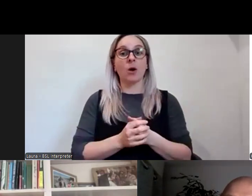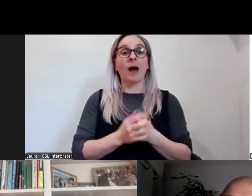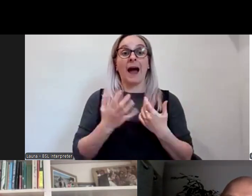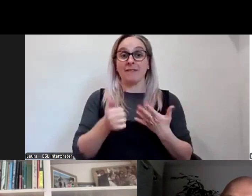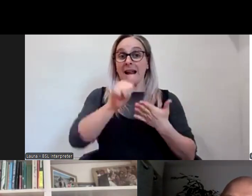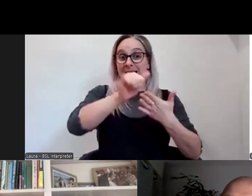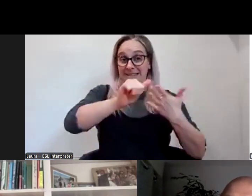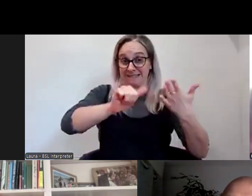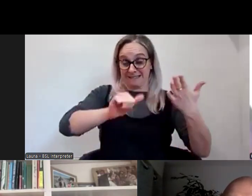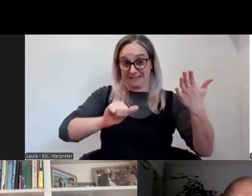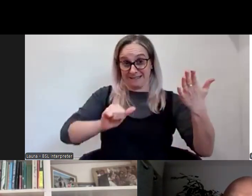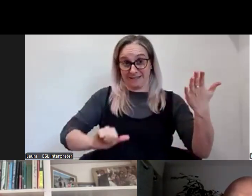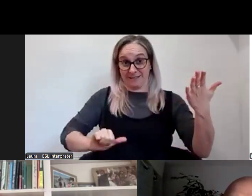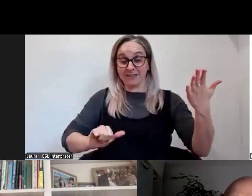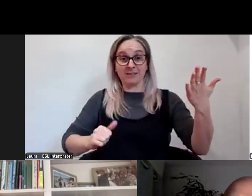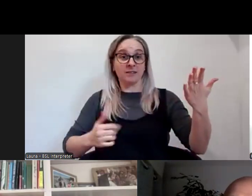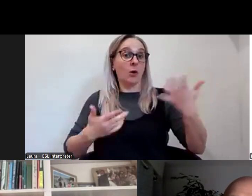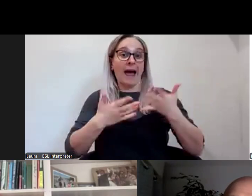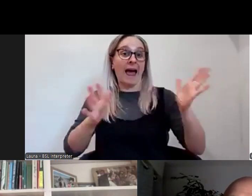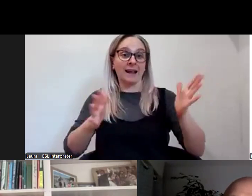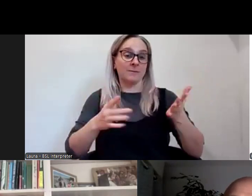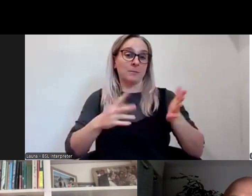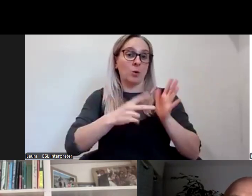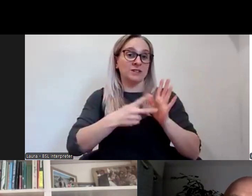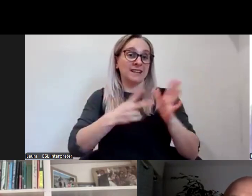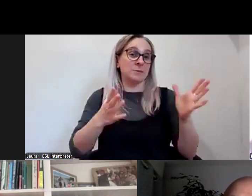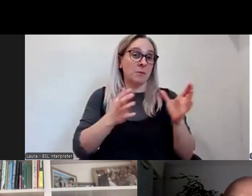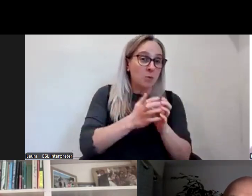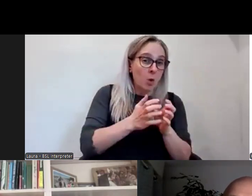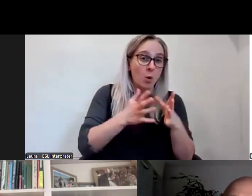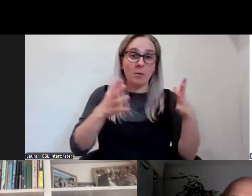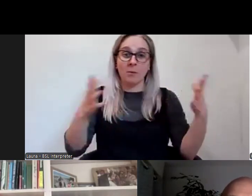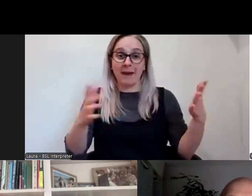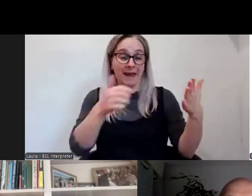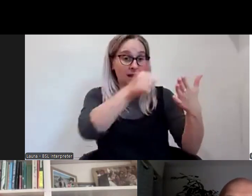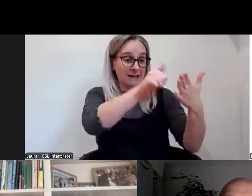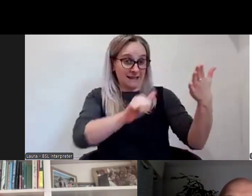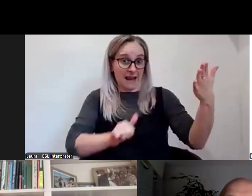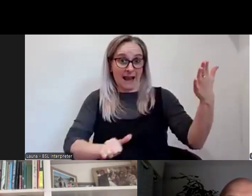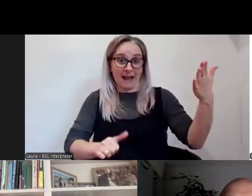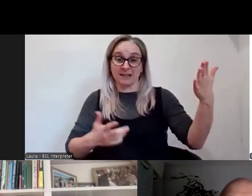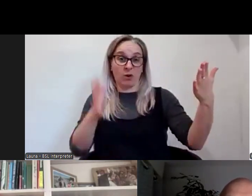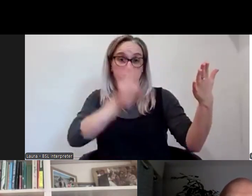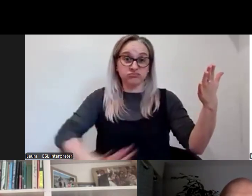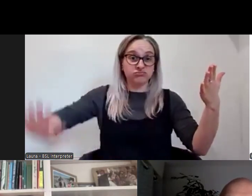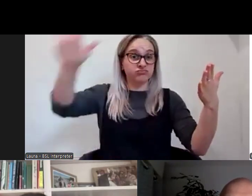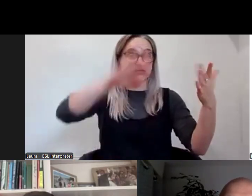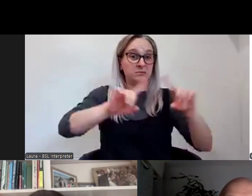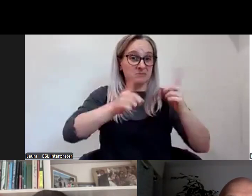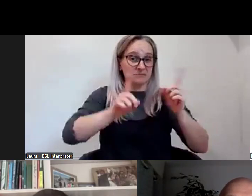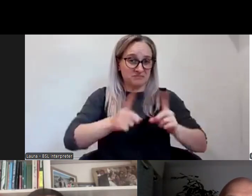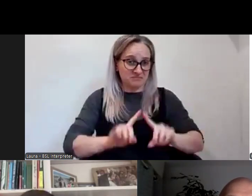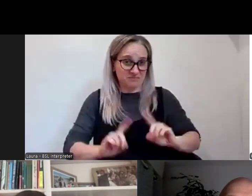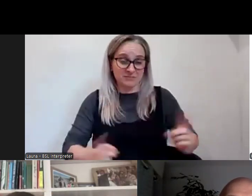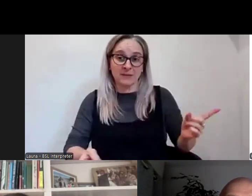of opportunities from host organisations, big and small, all around the country, offering different types of opportunities that